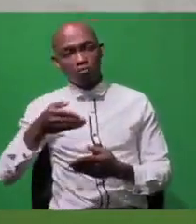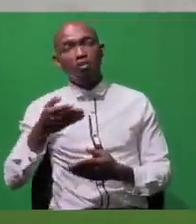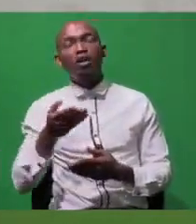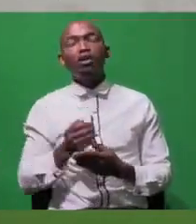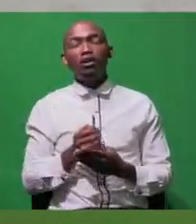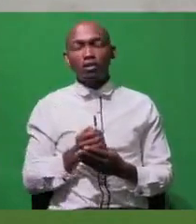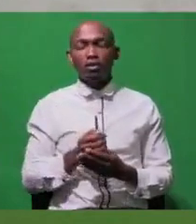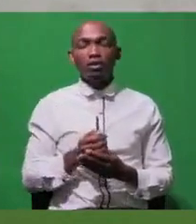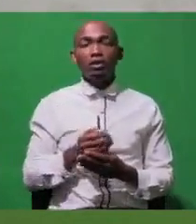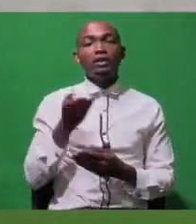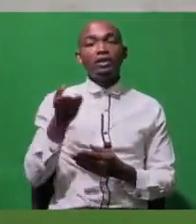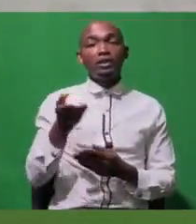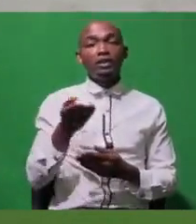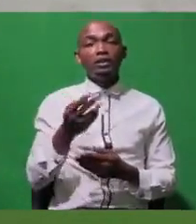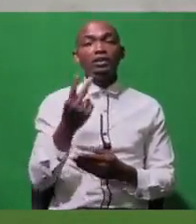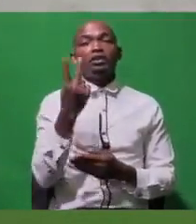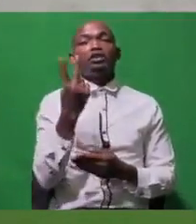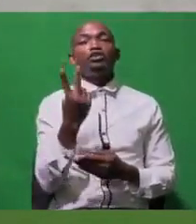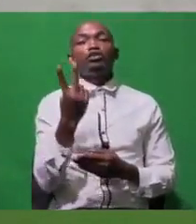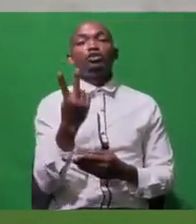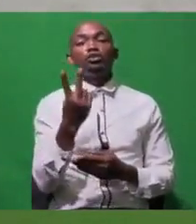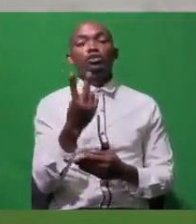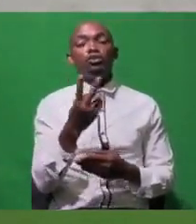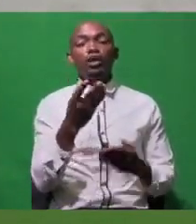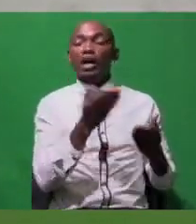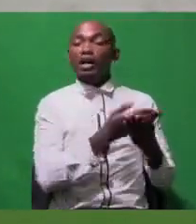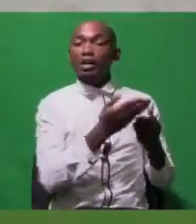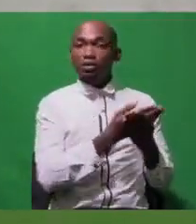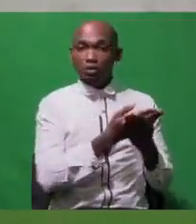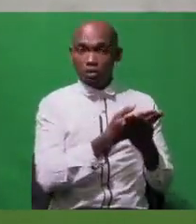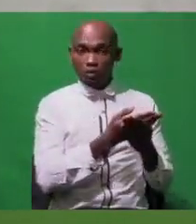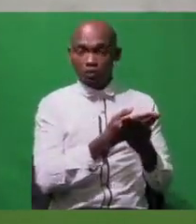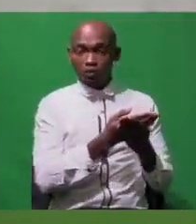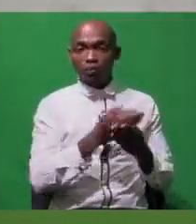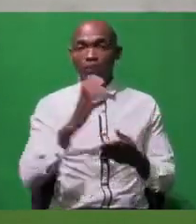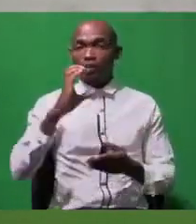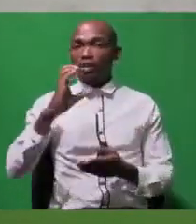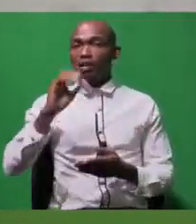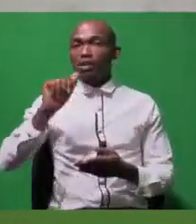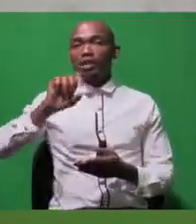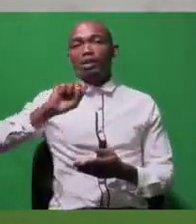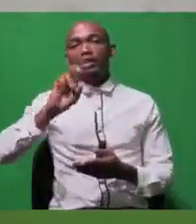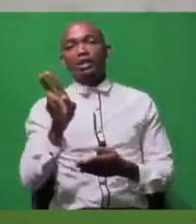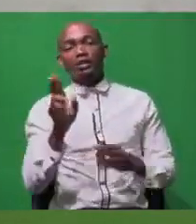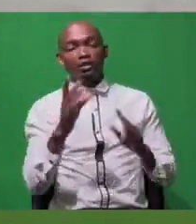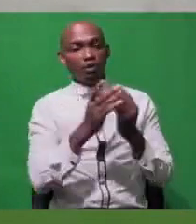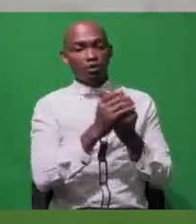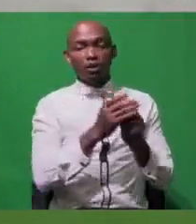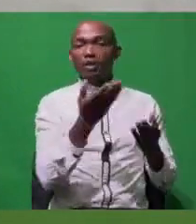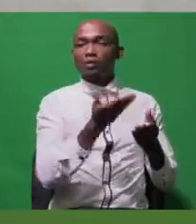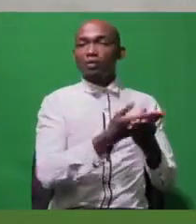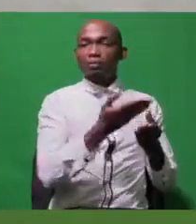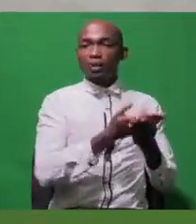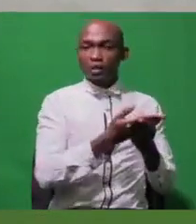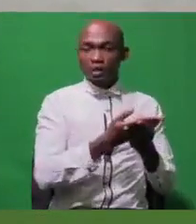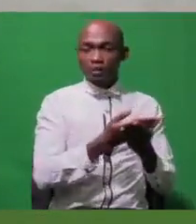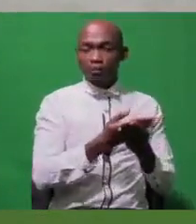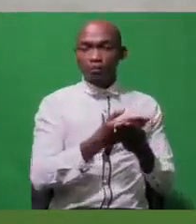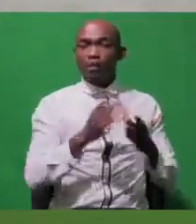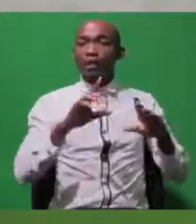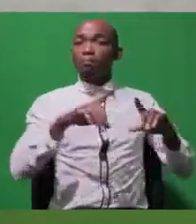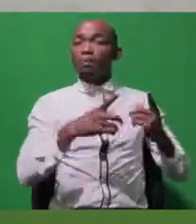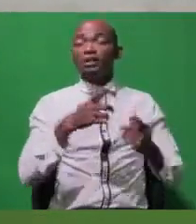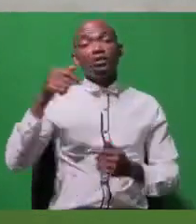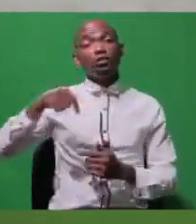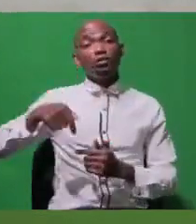Okay, it's a cash book which have only 2 accounts. Cash and a bank. Okay, today we